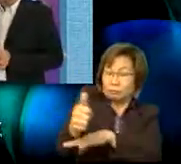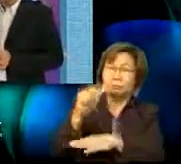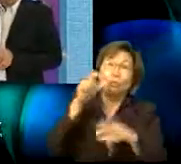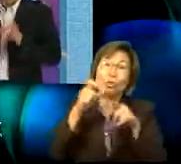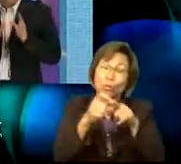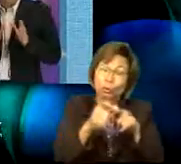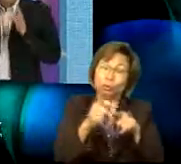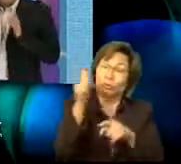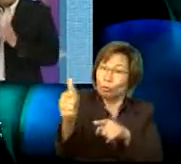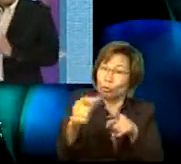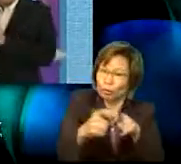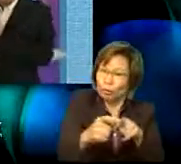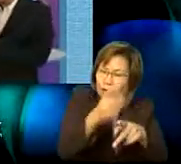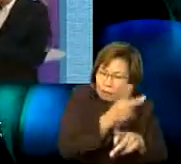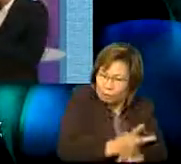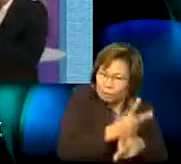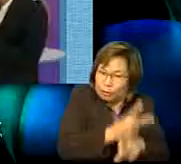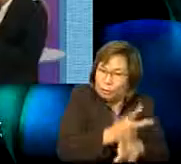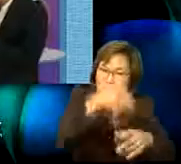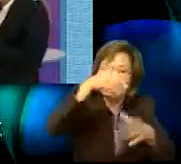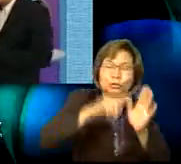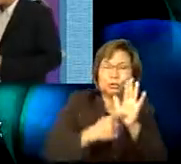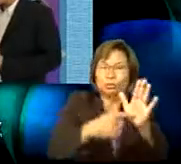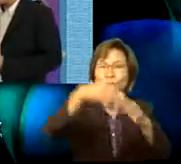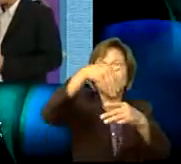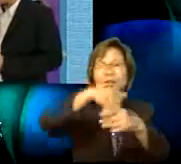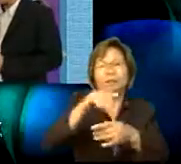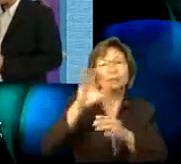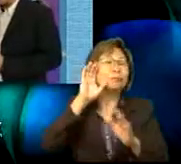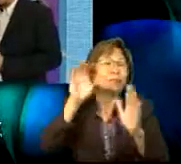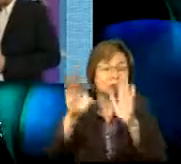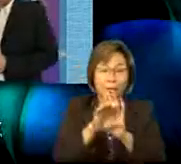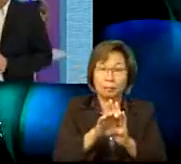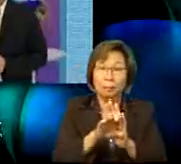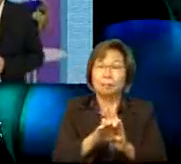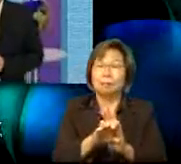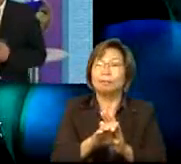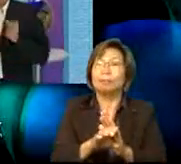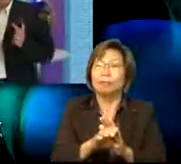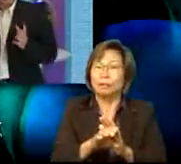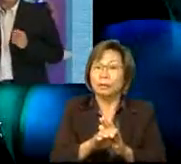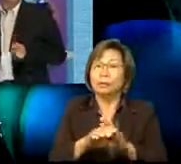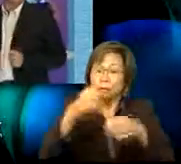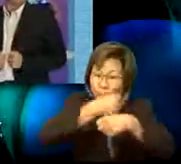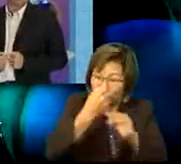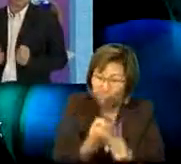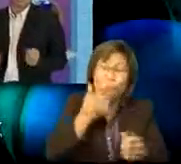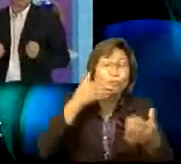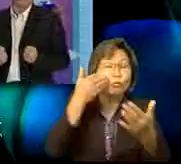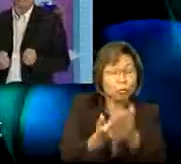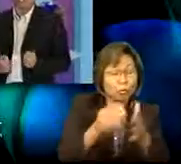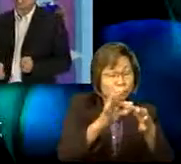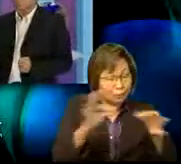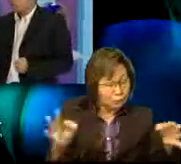your own words, do keep to what is shown in the picture. However, in order to be able to make